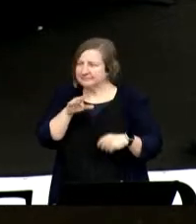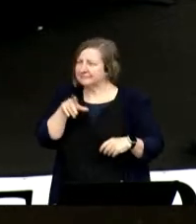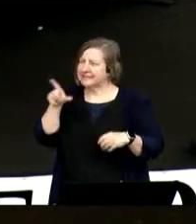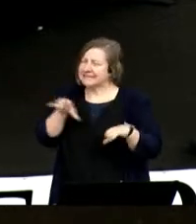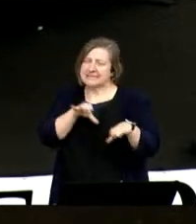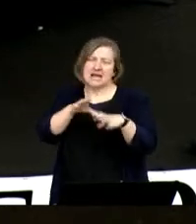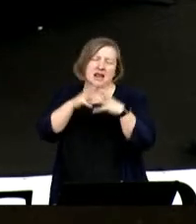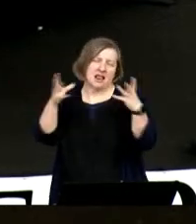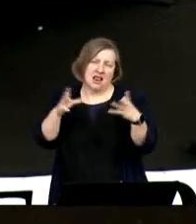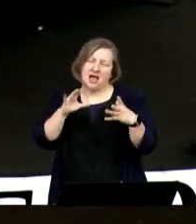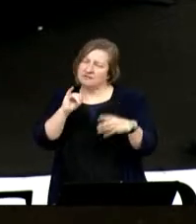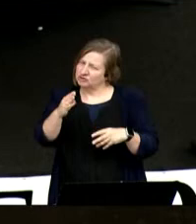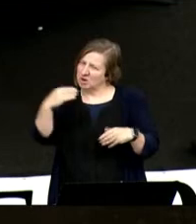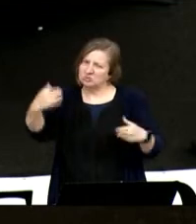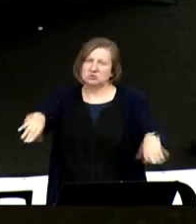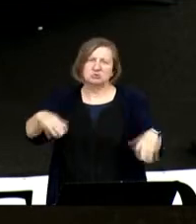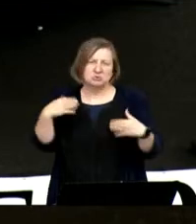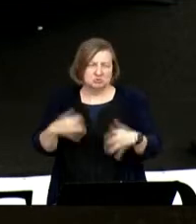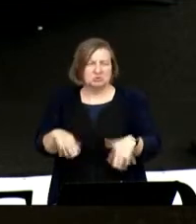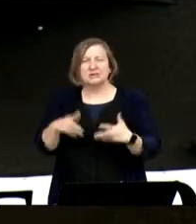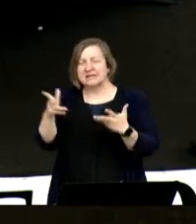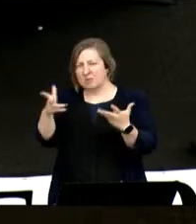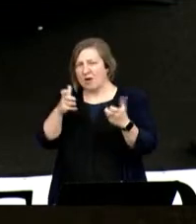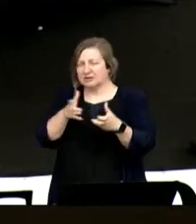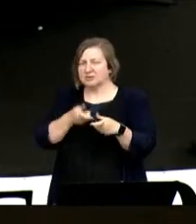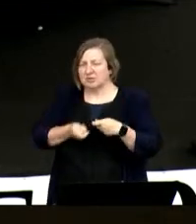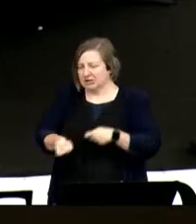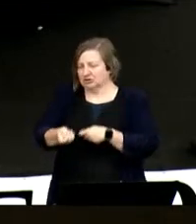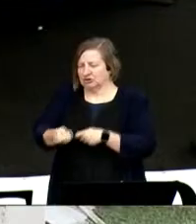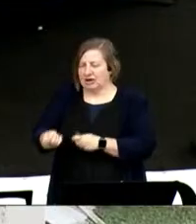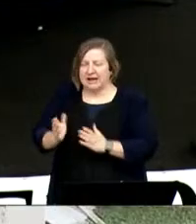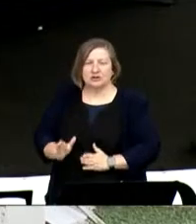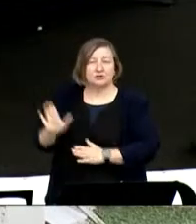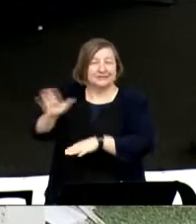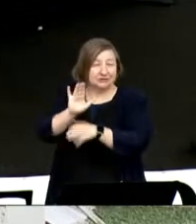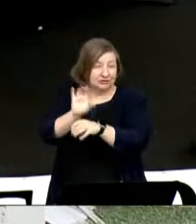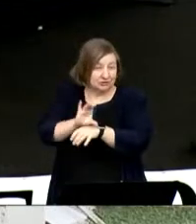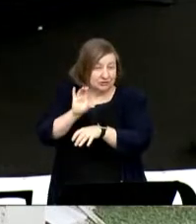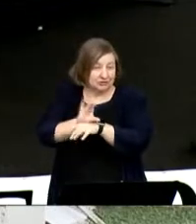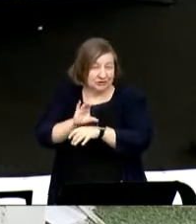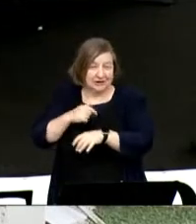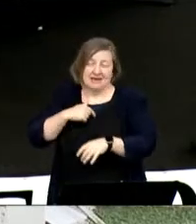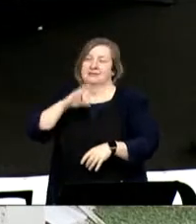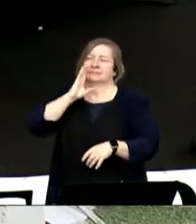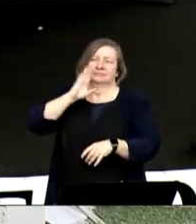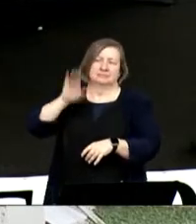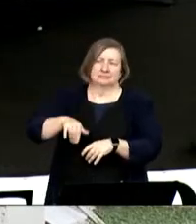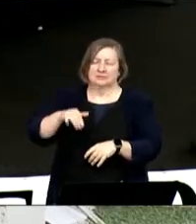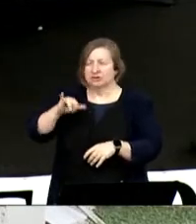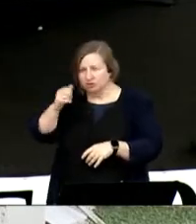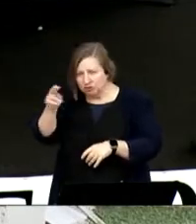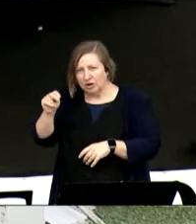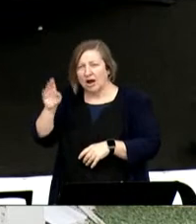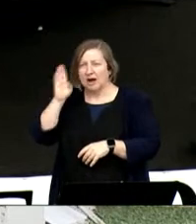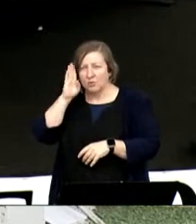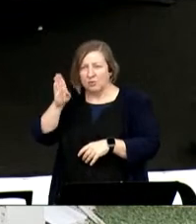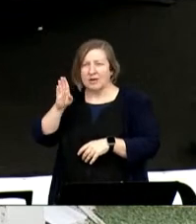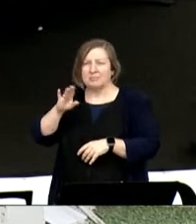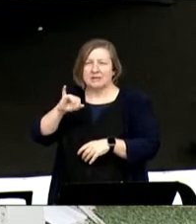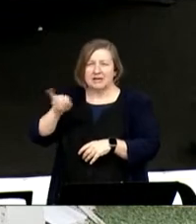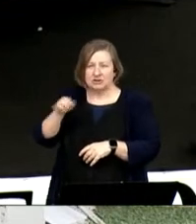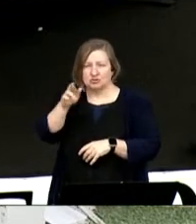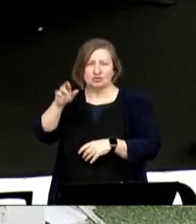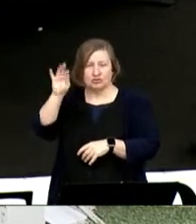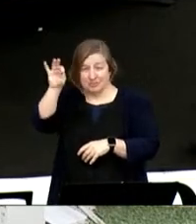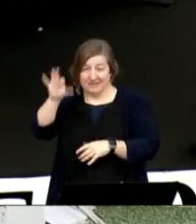he's done a lot of jobs, and he wants to be a janitor at his church, but I am so sure that John is gonna be a junior